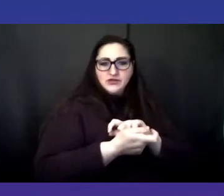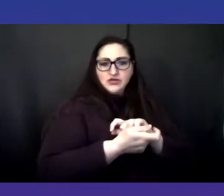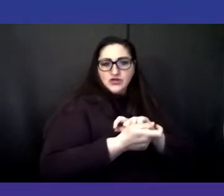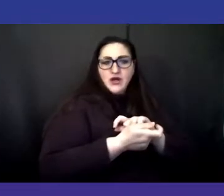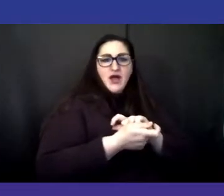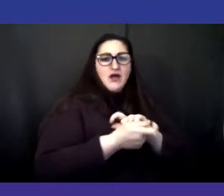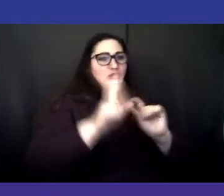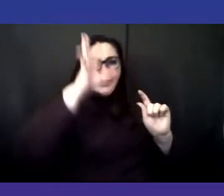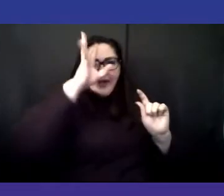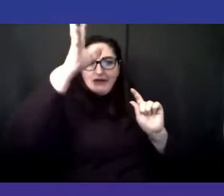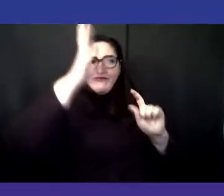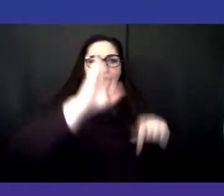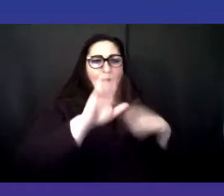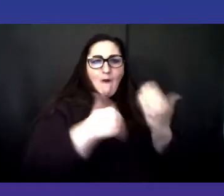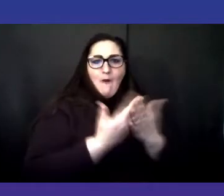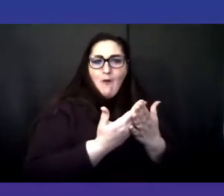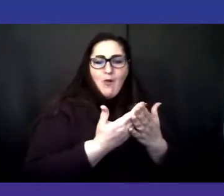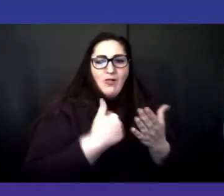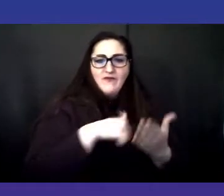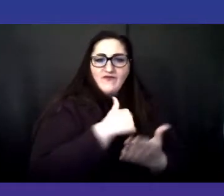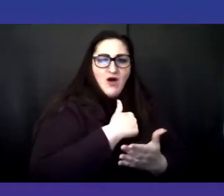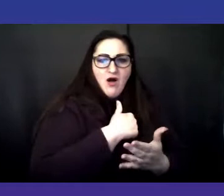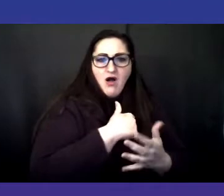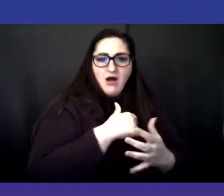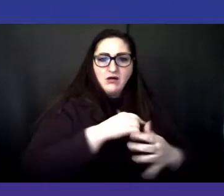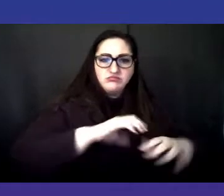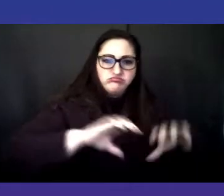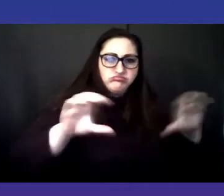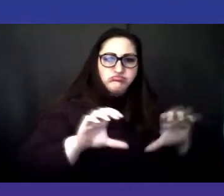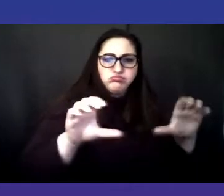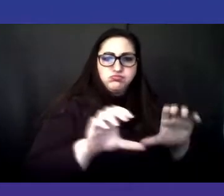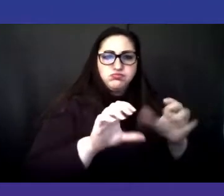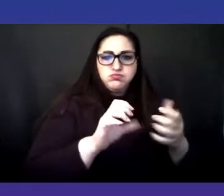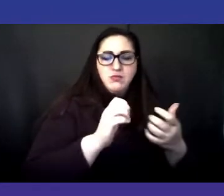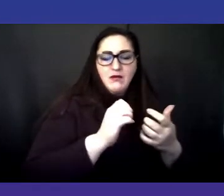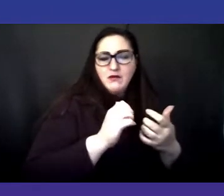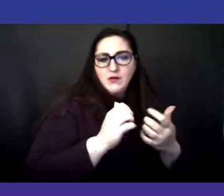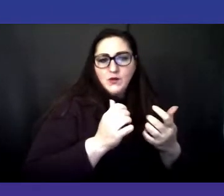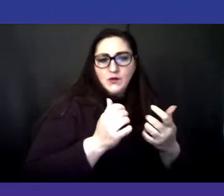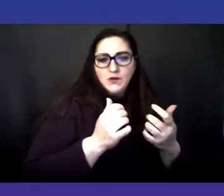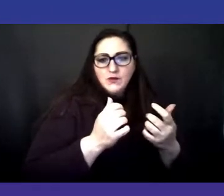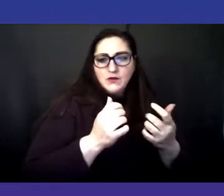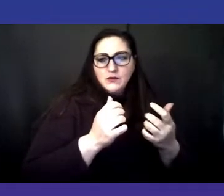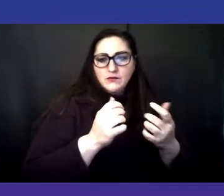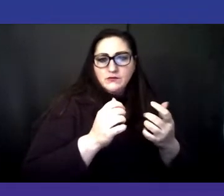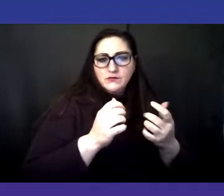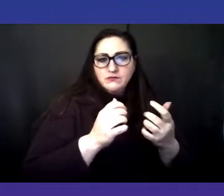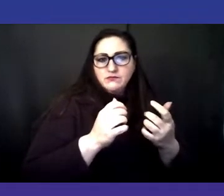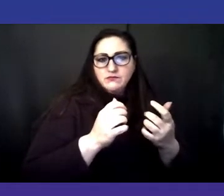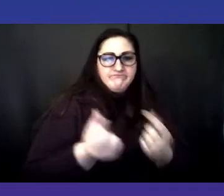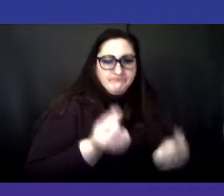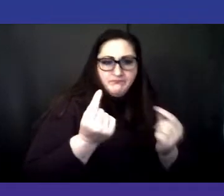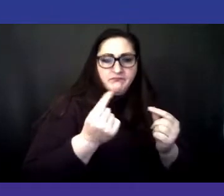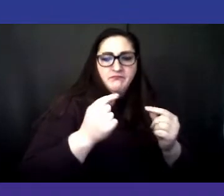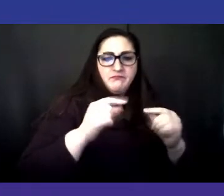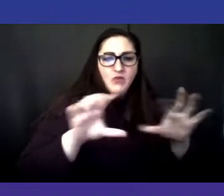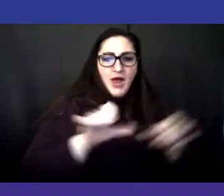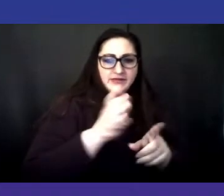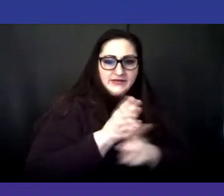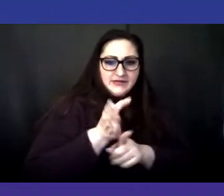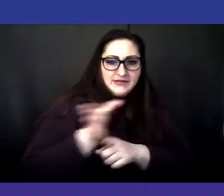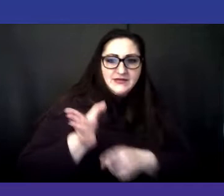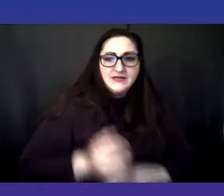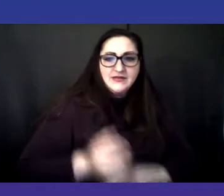So that's what I see the 235 to talk about